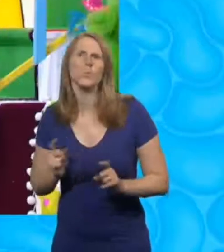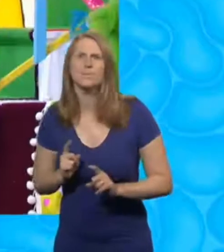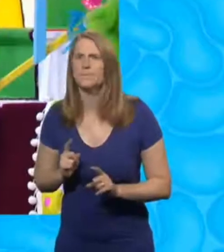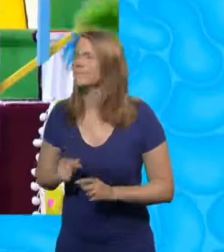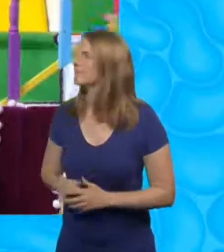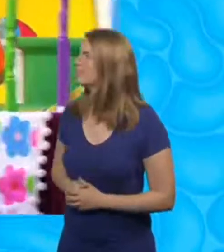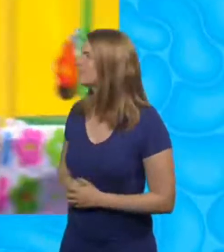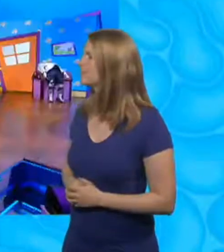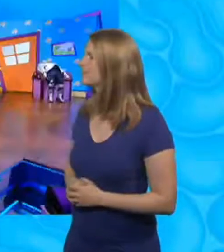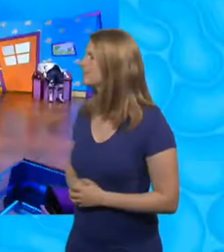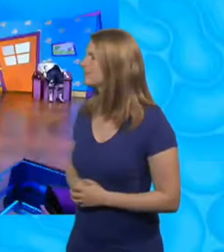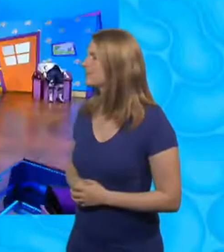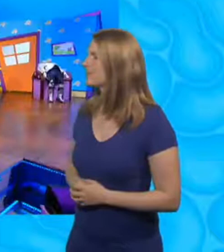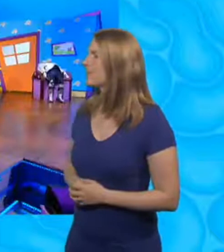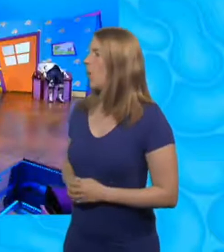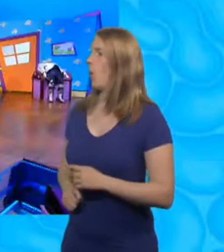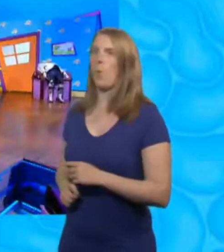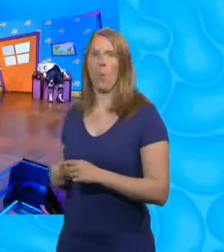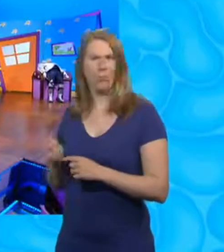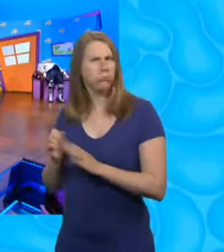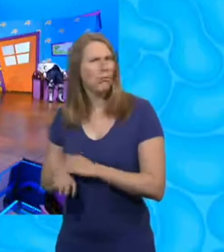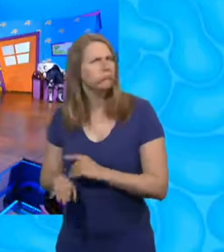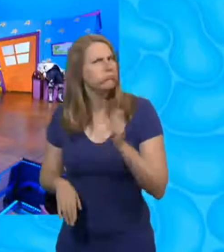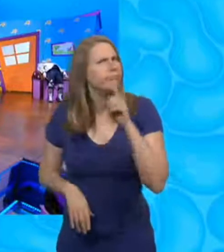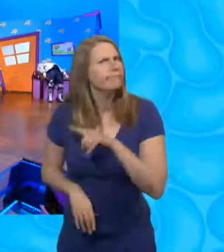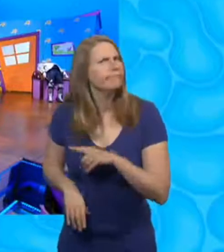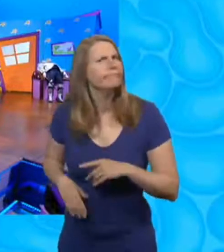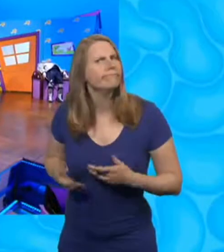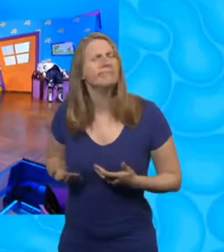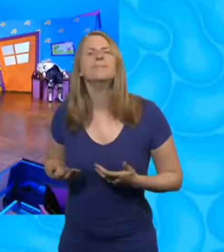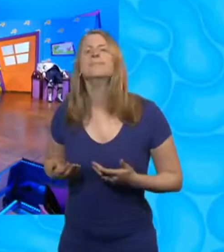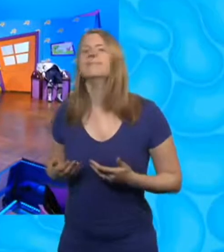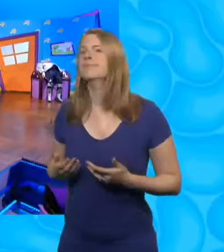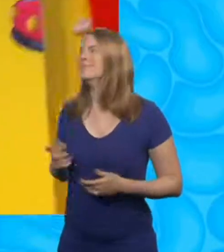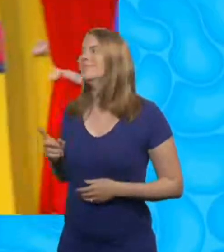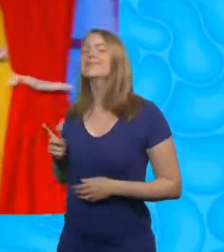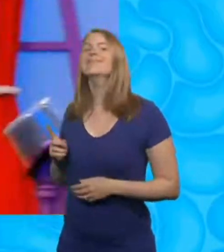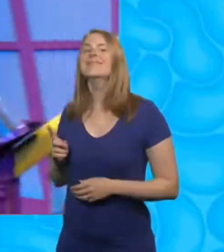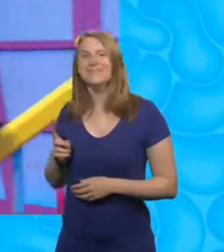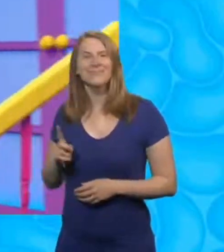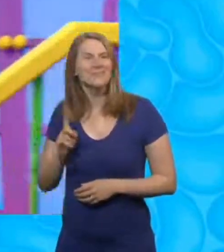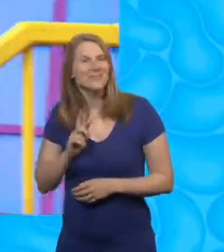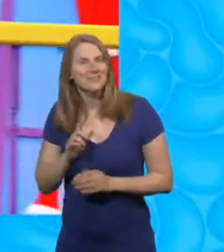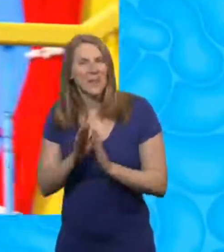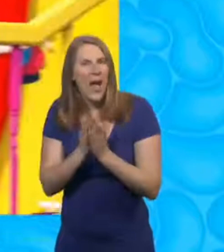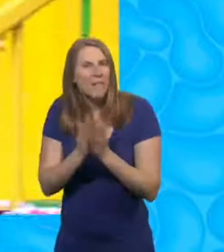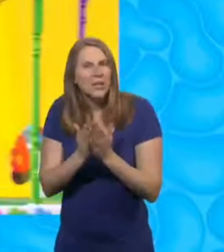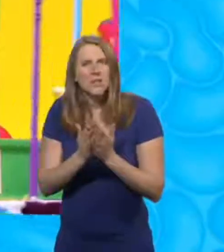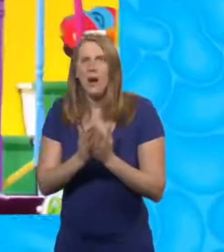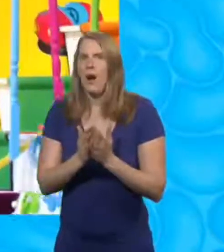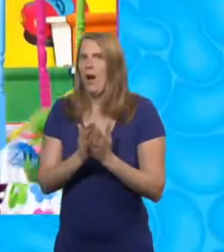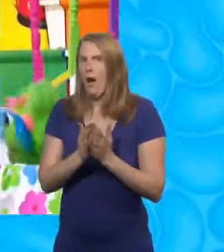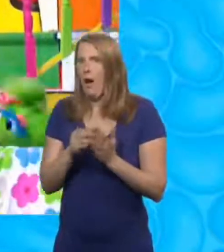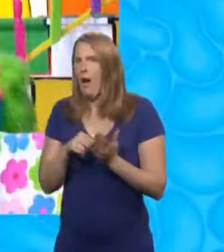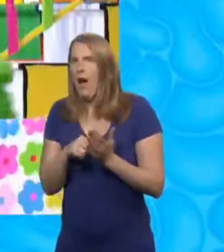minute. Look, there's some more post. That's unusual, isn't it? Oh, look, it's a leaflet. Now, let's have a look what it says, shall we?